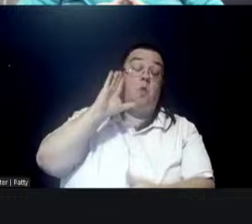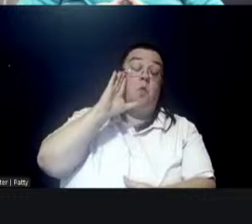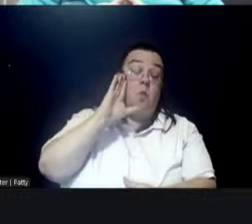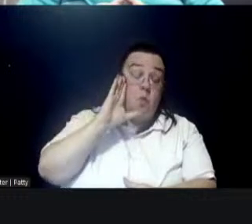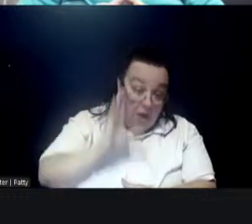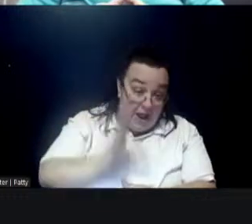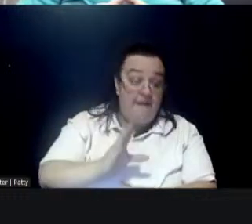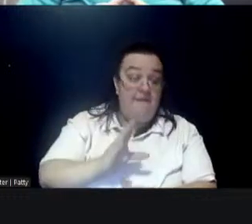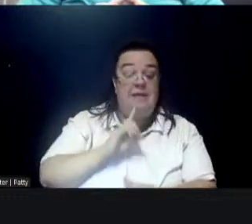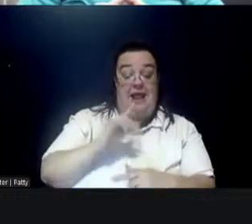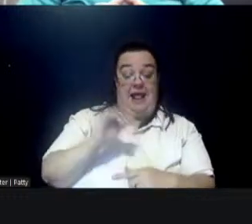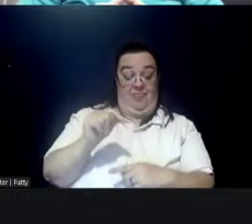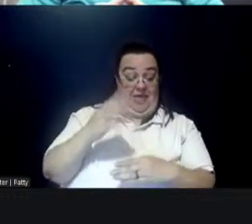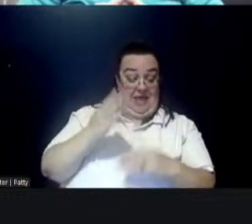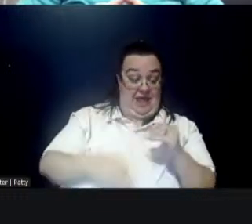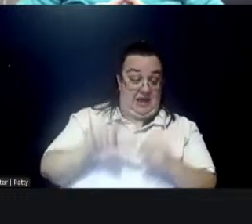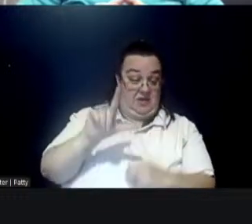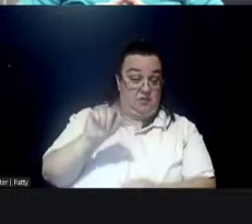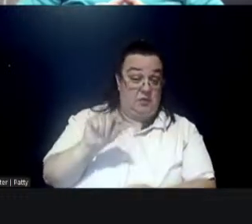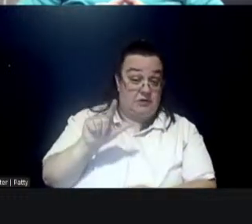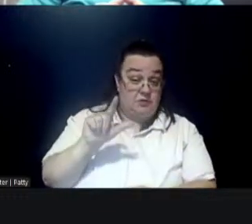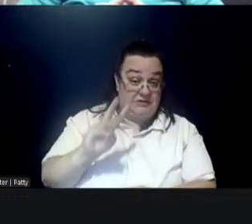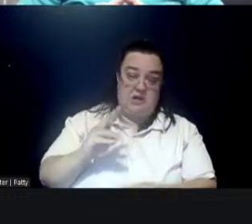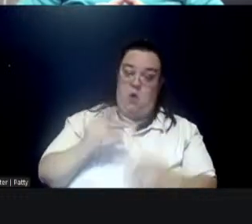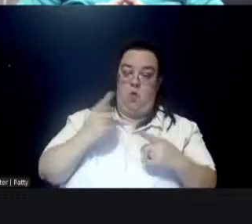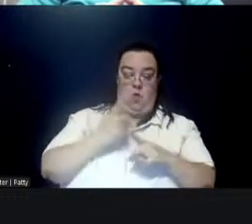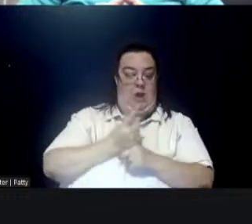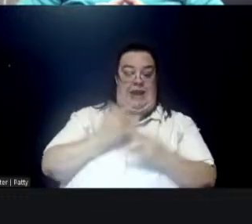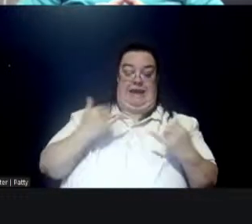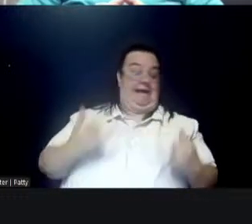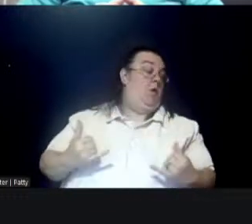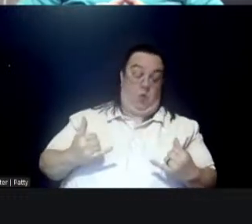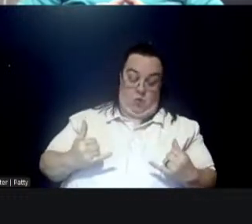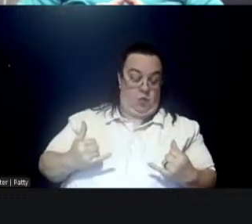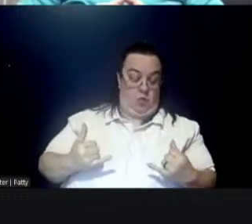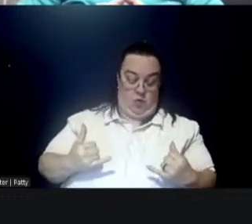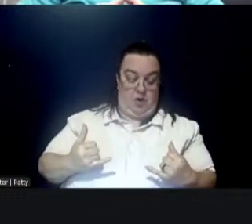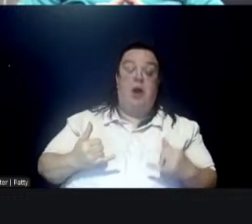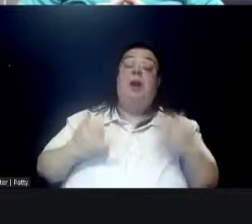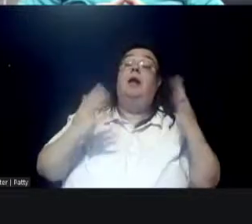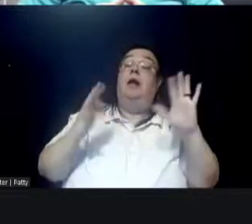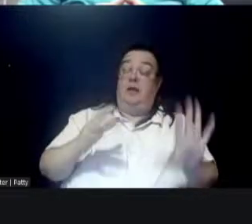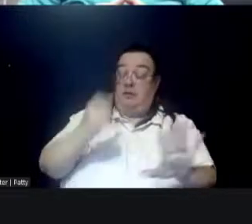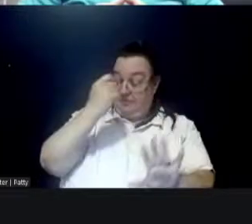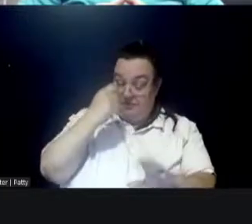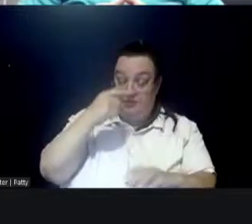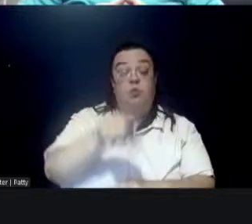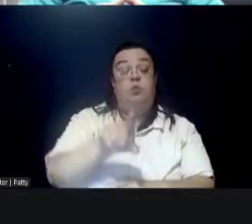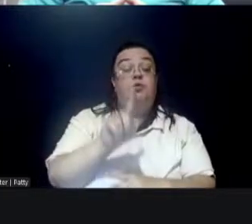of 2026 at this moment in time. You do have